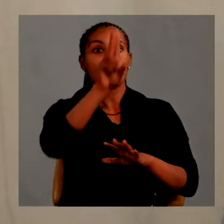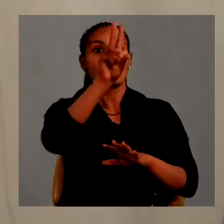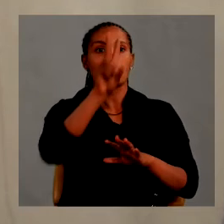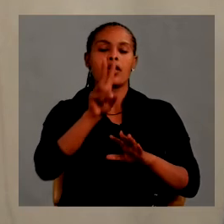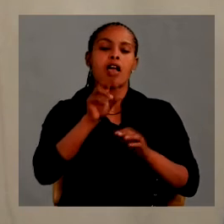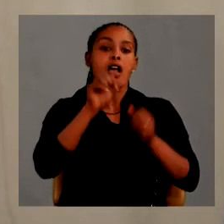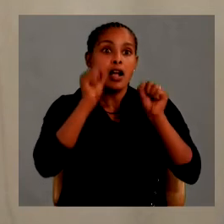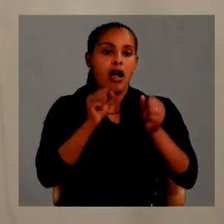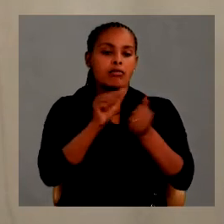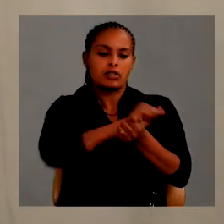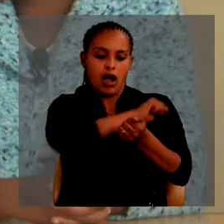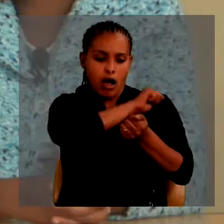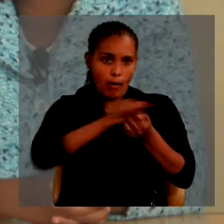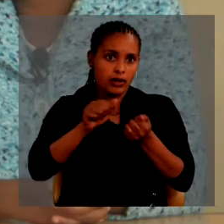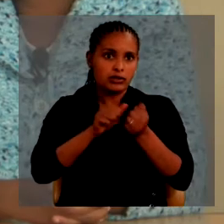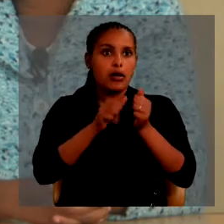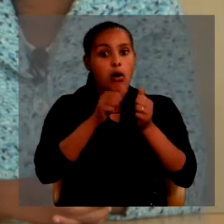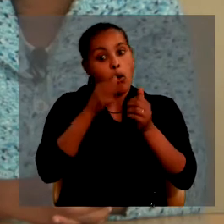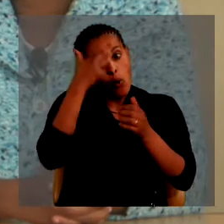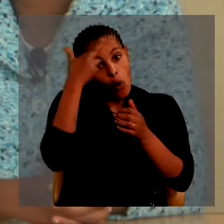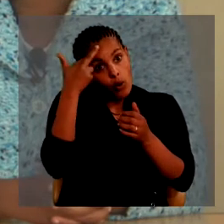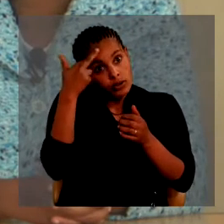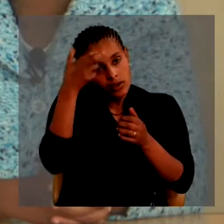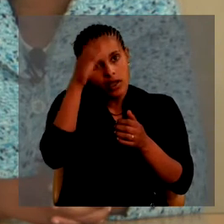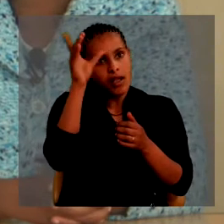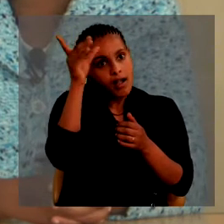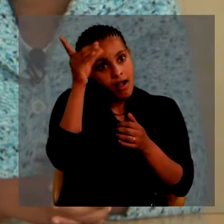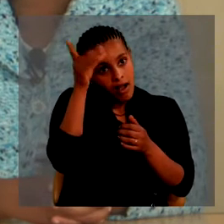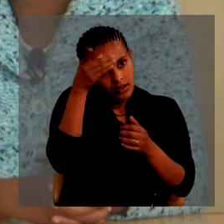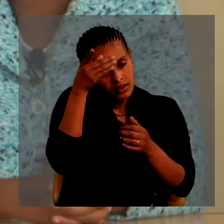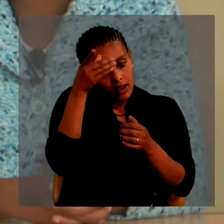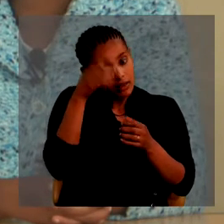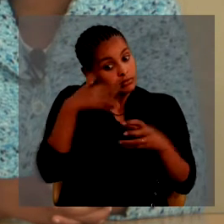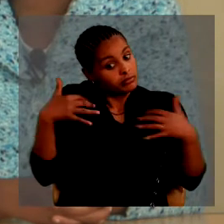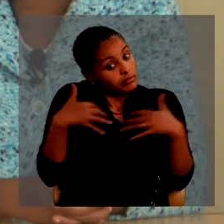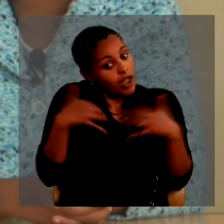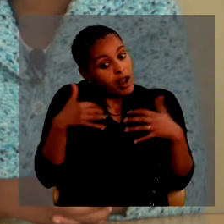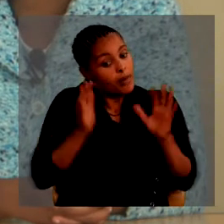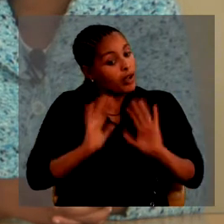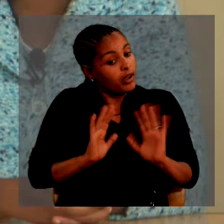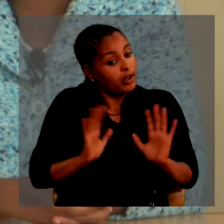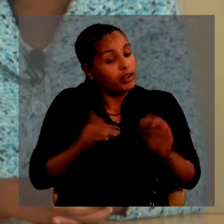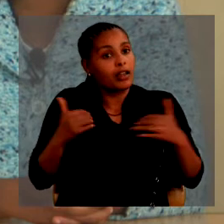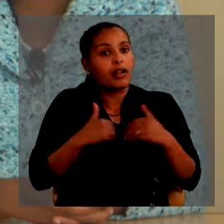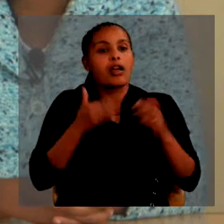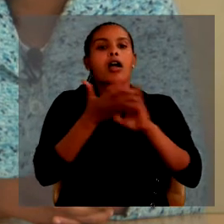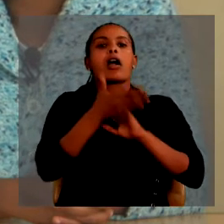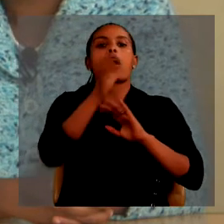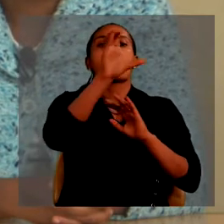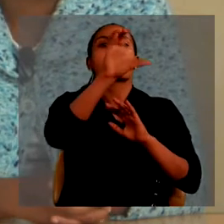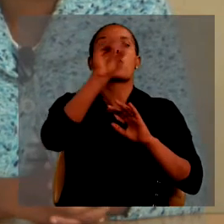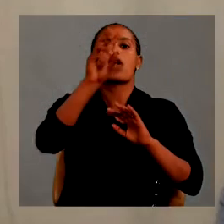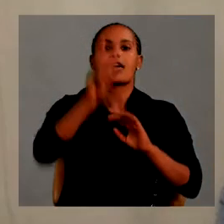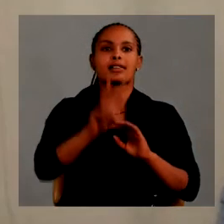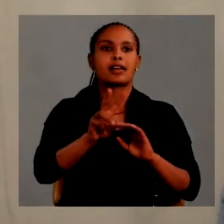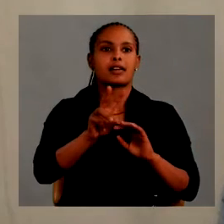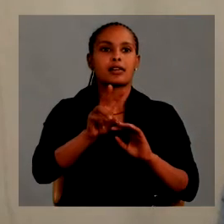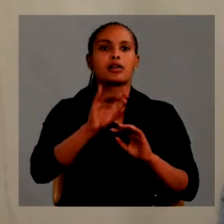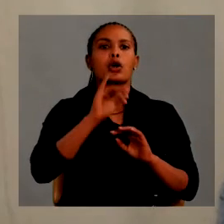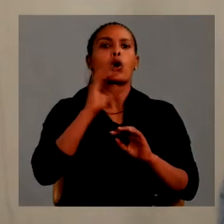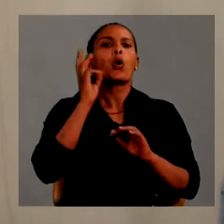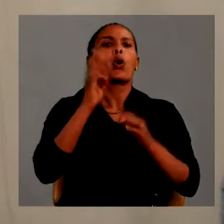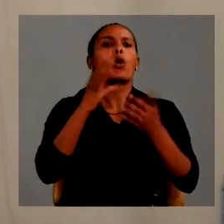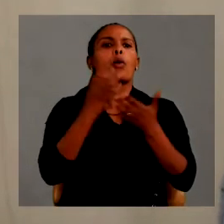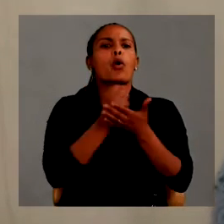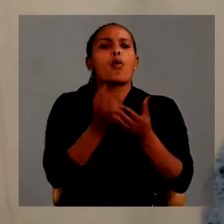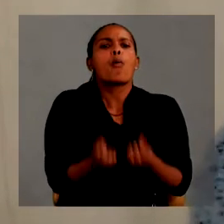can damage them. It can cause cancer, and that's very terrible. But carbon dioxide, we're